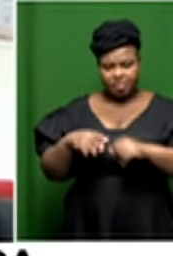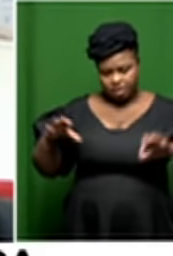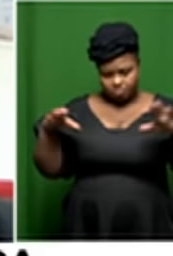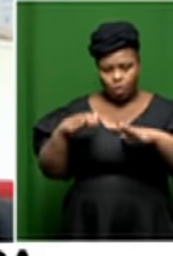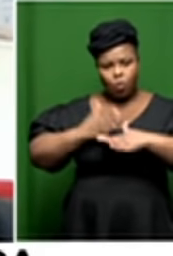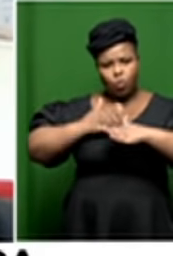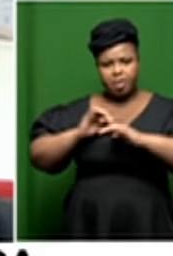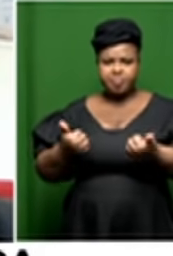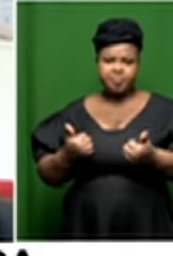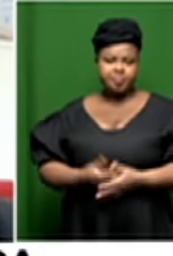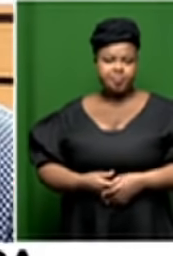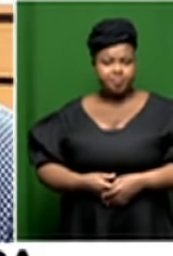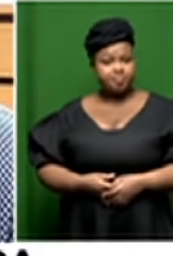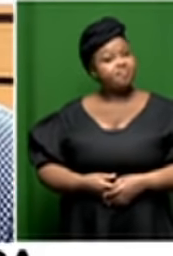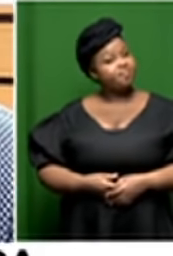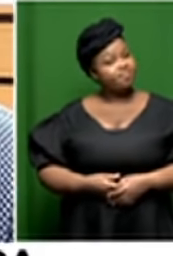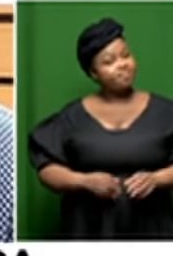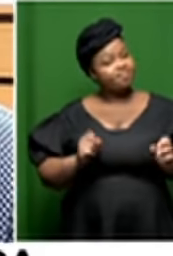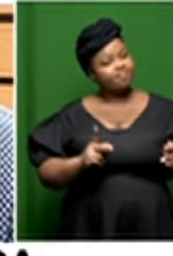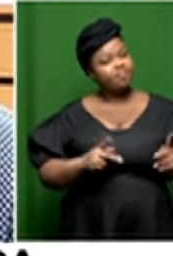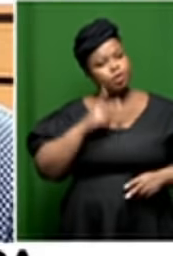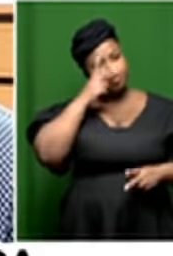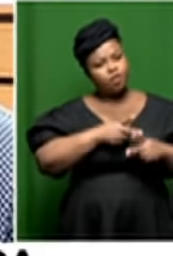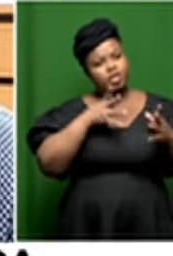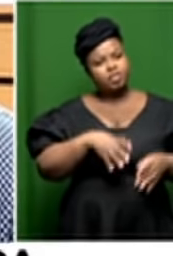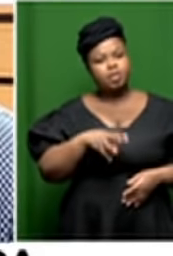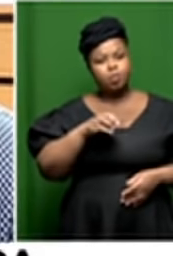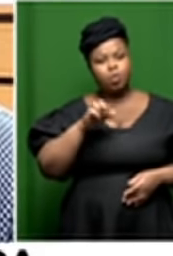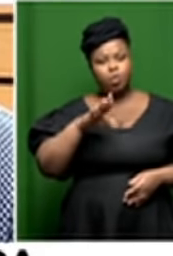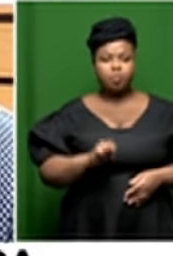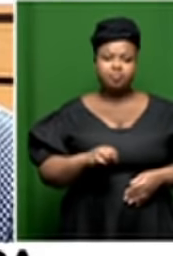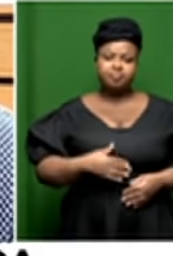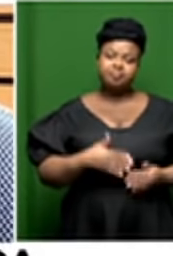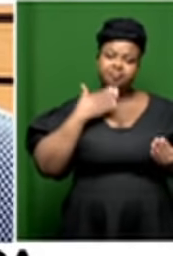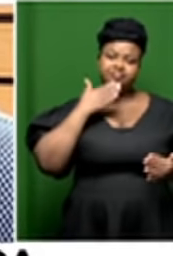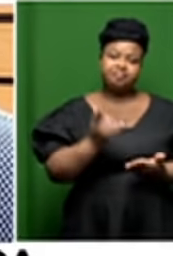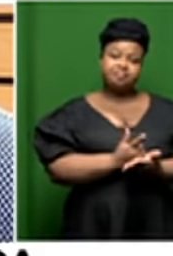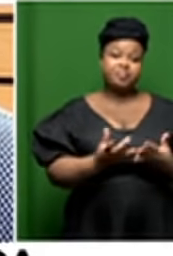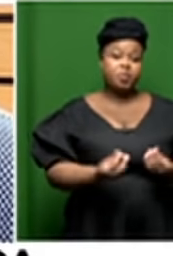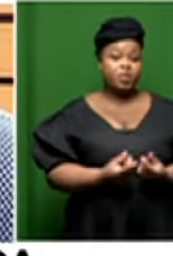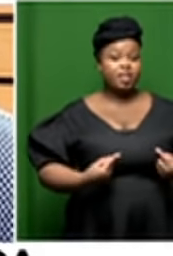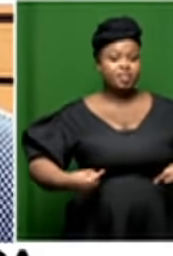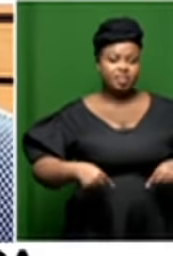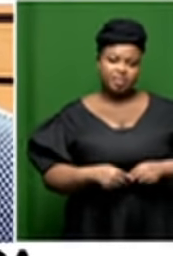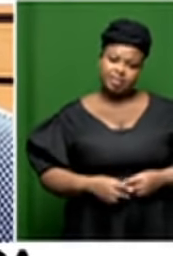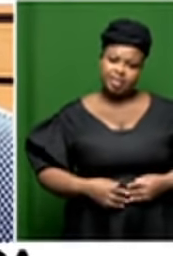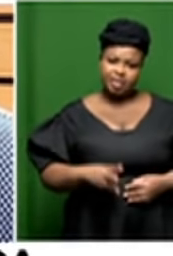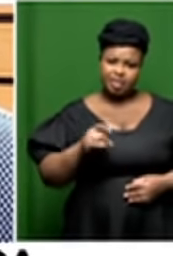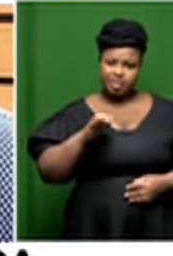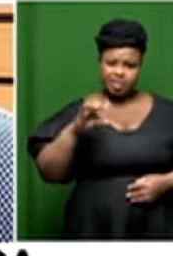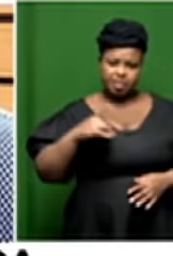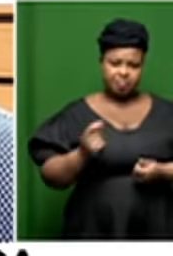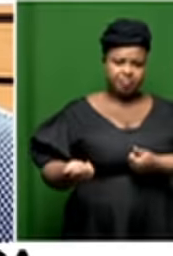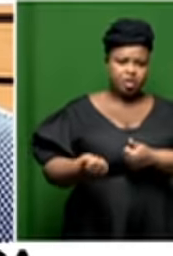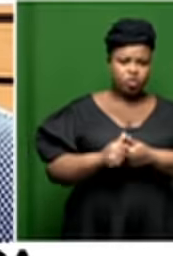effectively. All right, we leave it there. Professor Penny Moore, thanks very, very much for talking to us. NICD